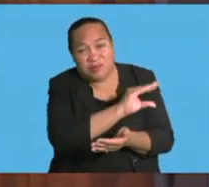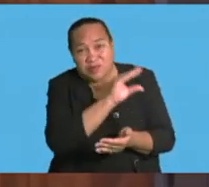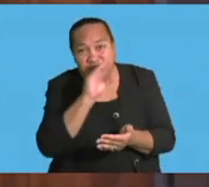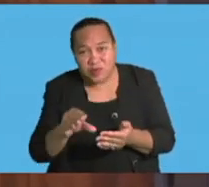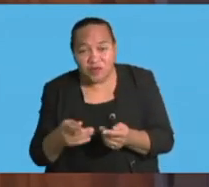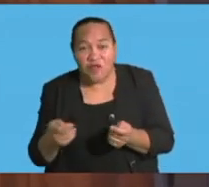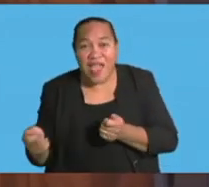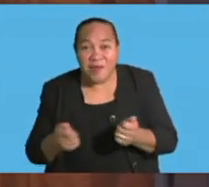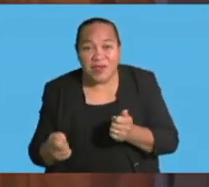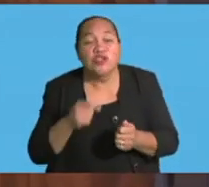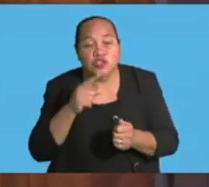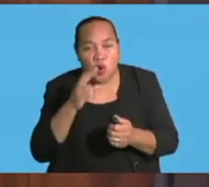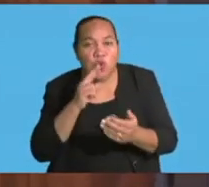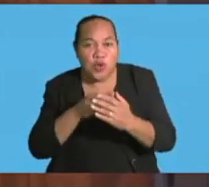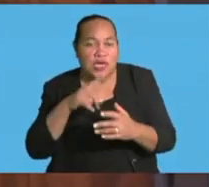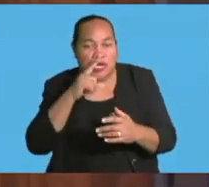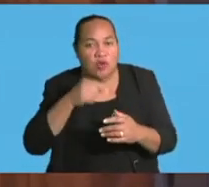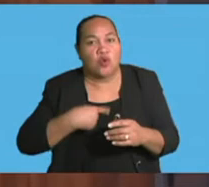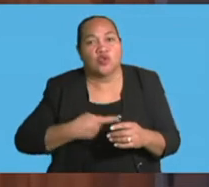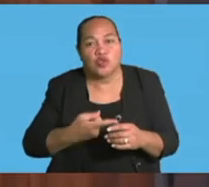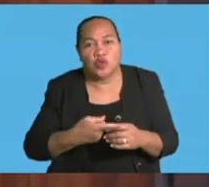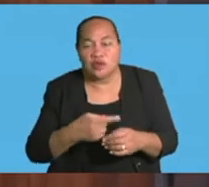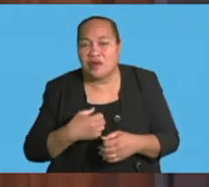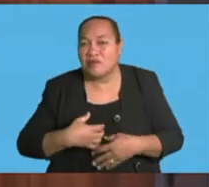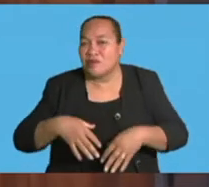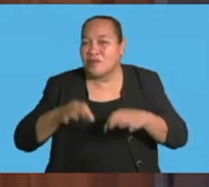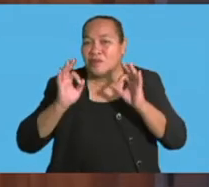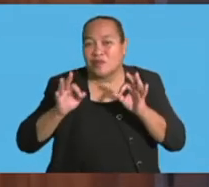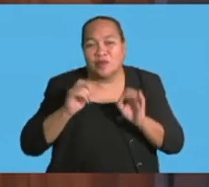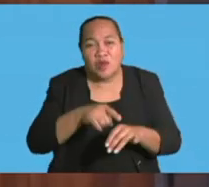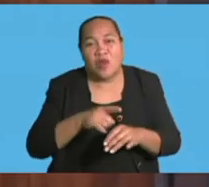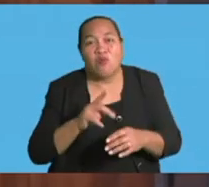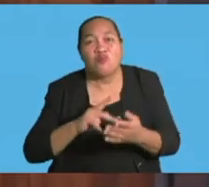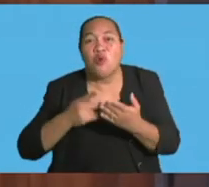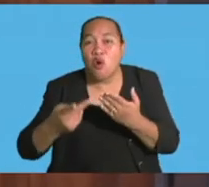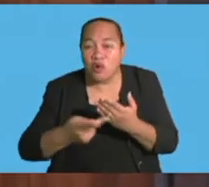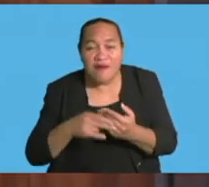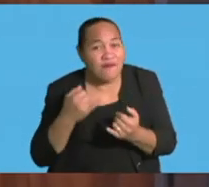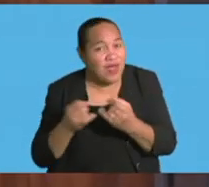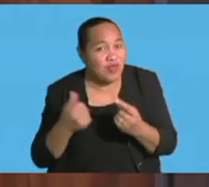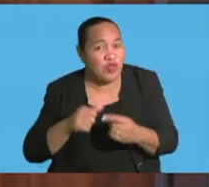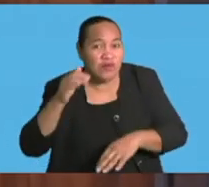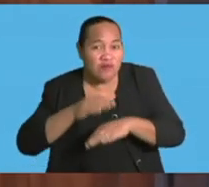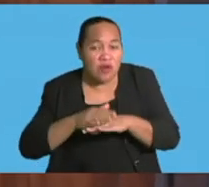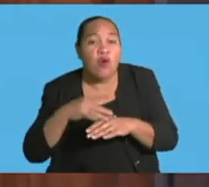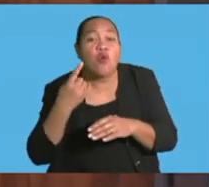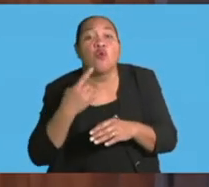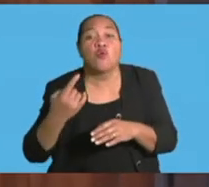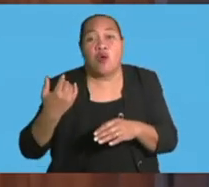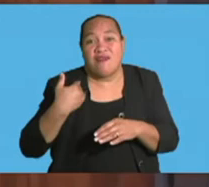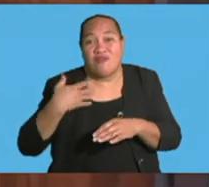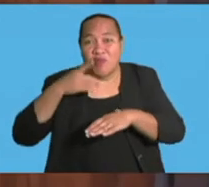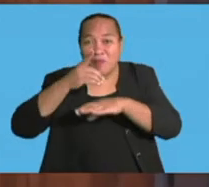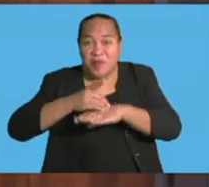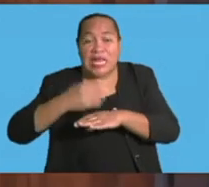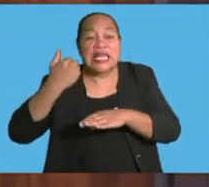of the REACH project as well. This phenomenal outreach program is especially useful for persons living with disabilities in